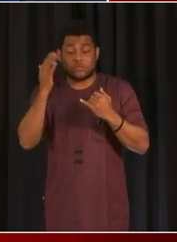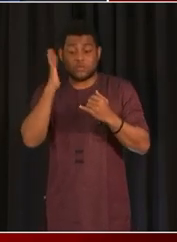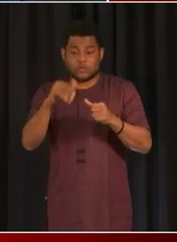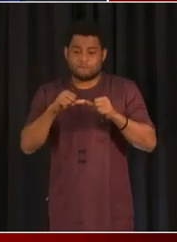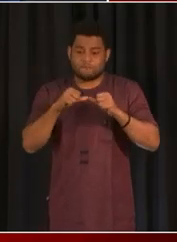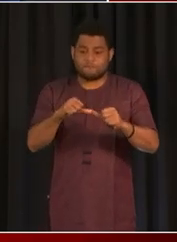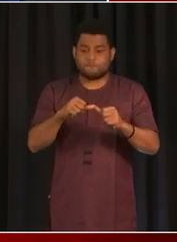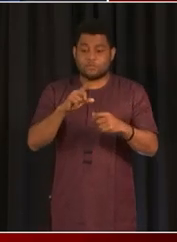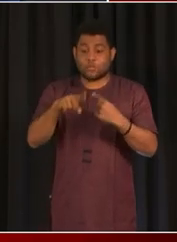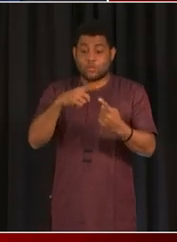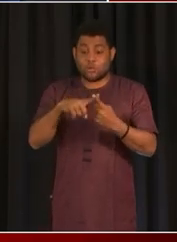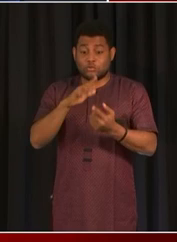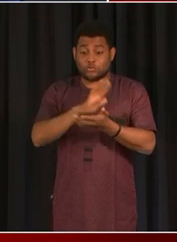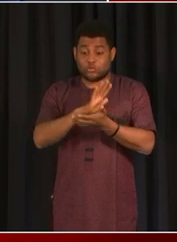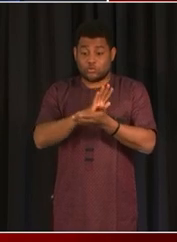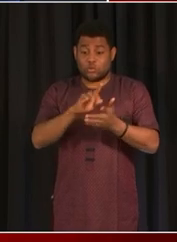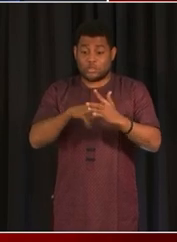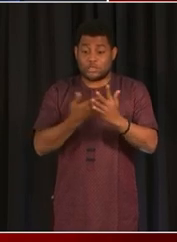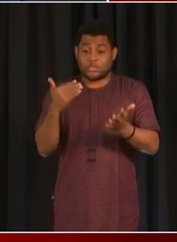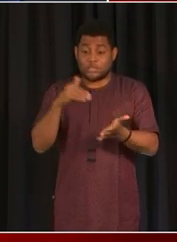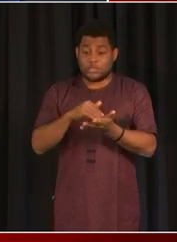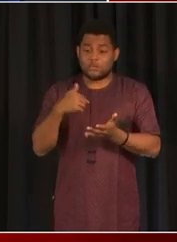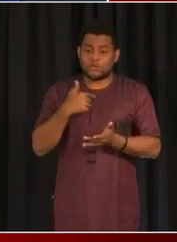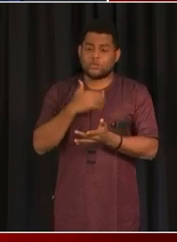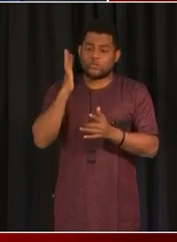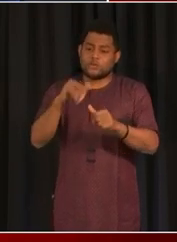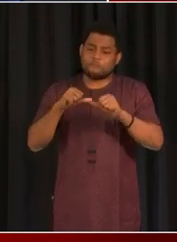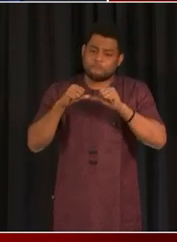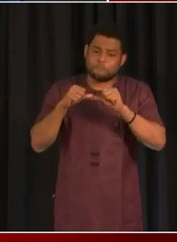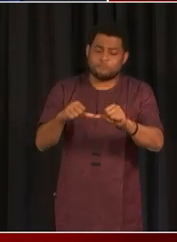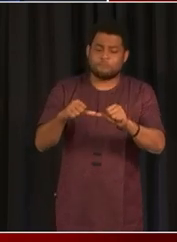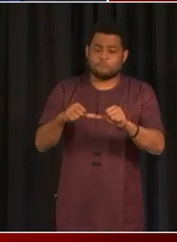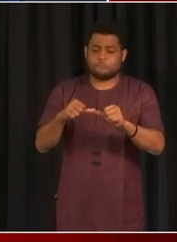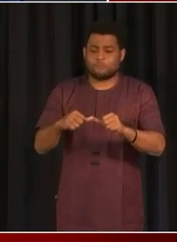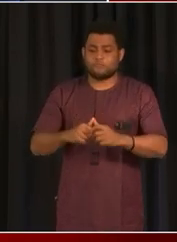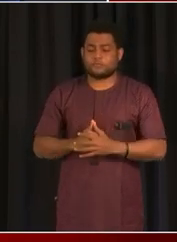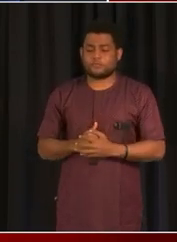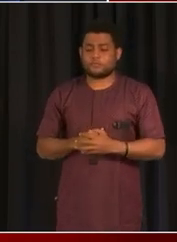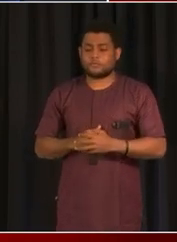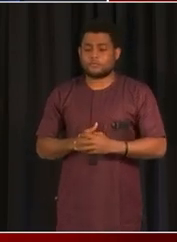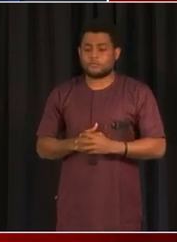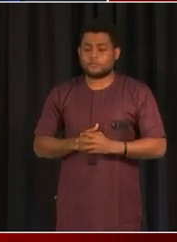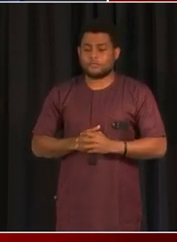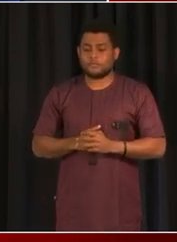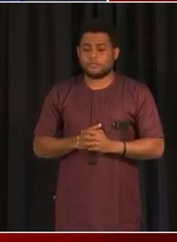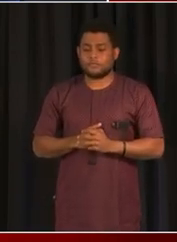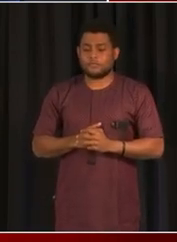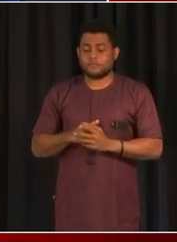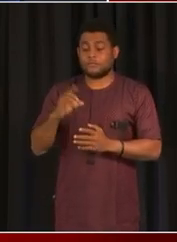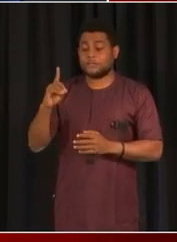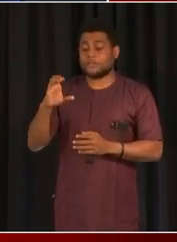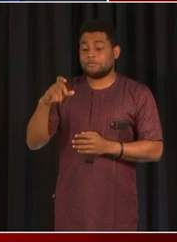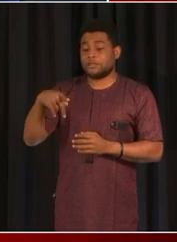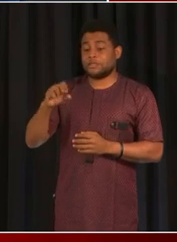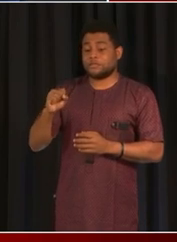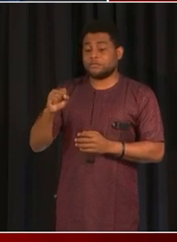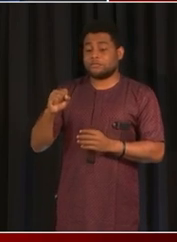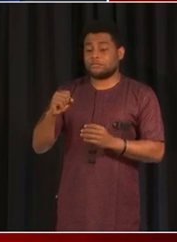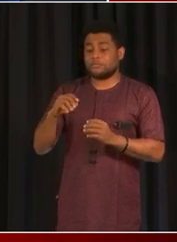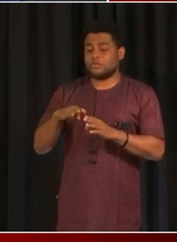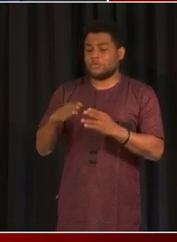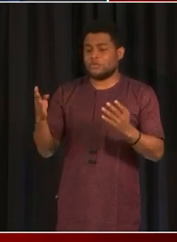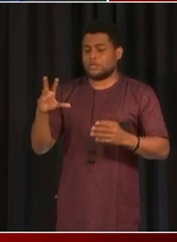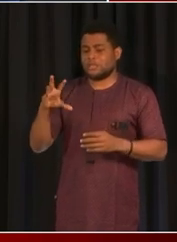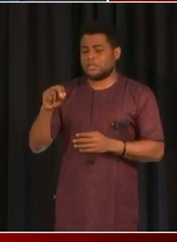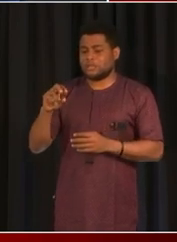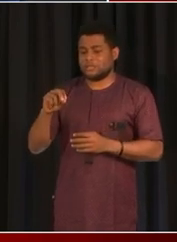When students return in person, some already have returned in person. DCPS opens on the 30th. The mayor has mentioned that there'll be additional